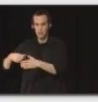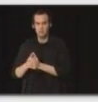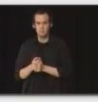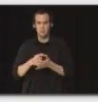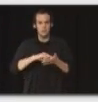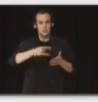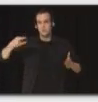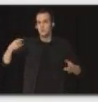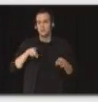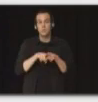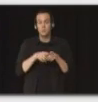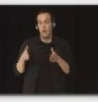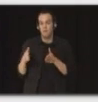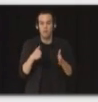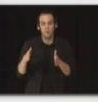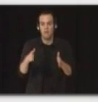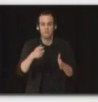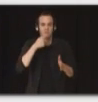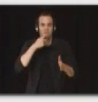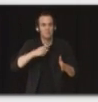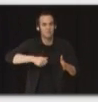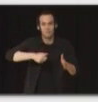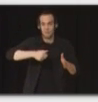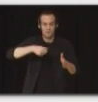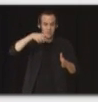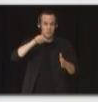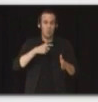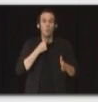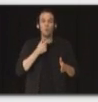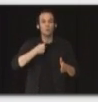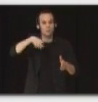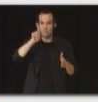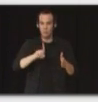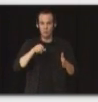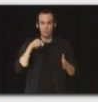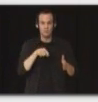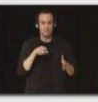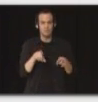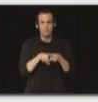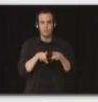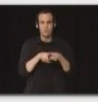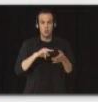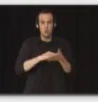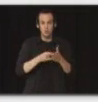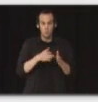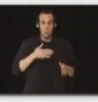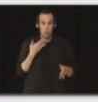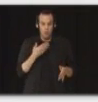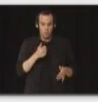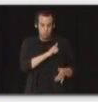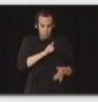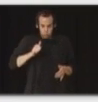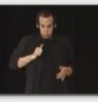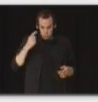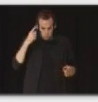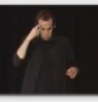We think that technology is the way to go for many people that are vulnerable because it offers solutions